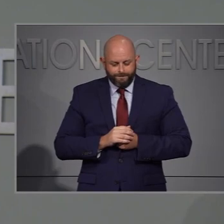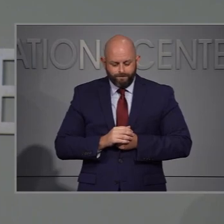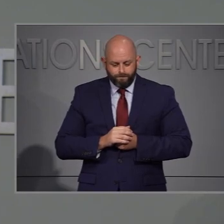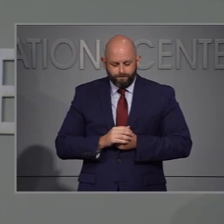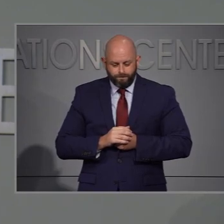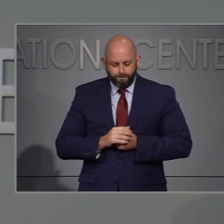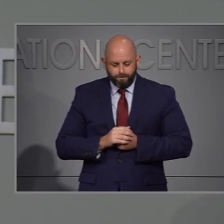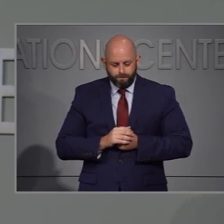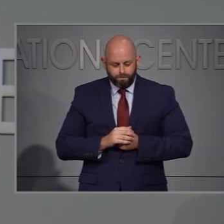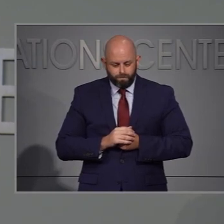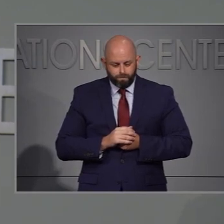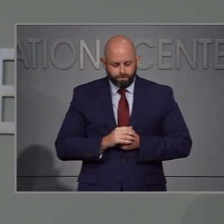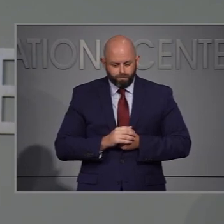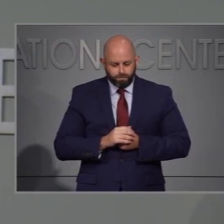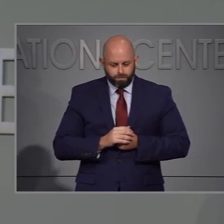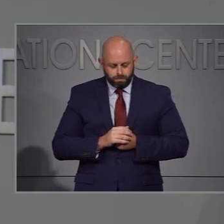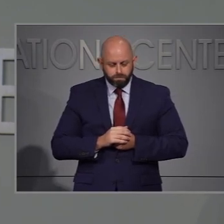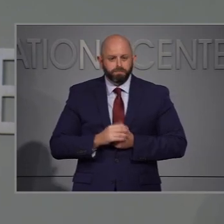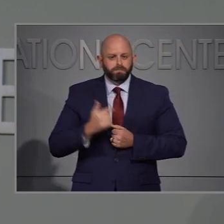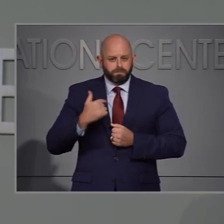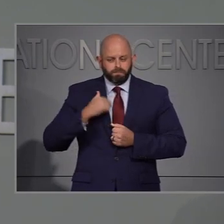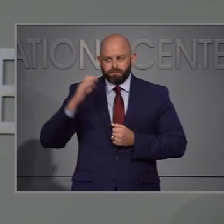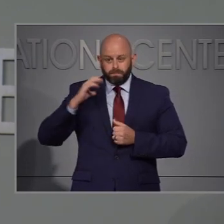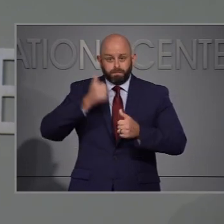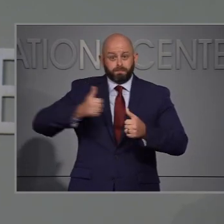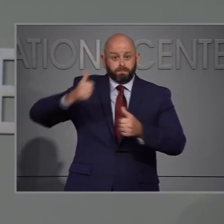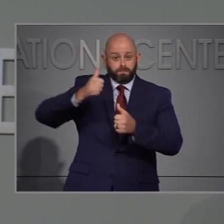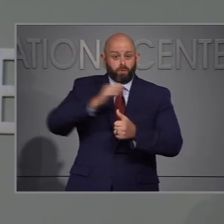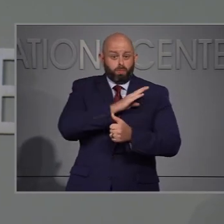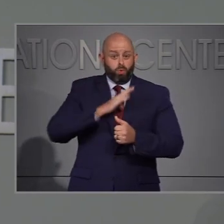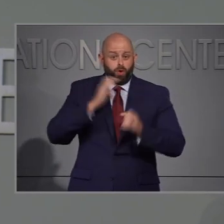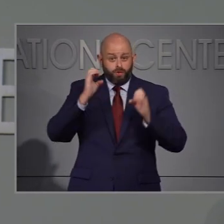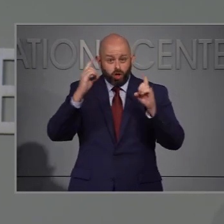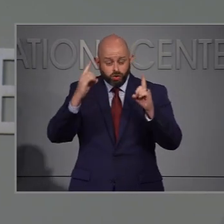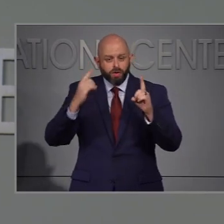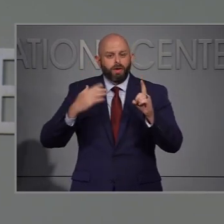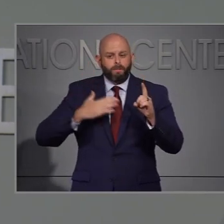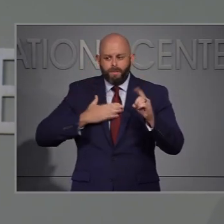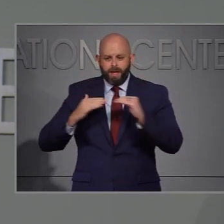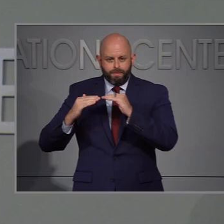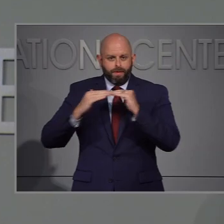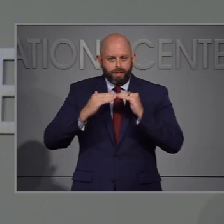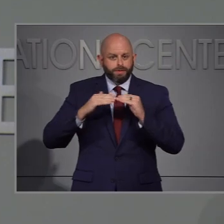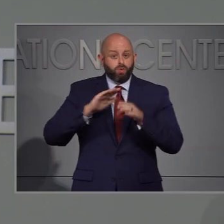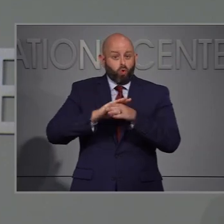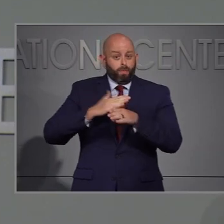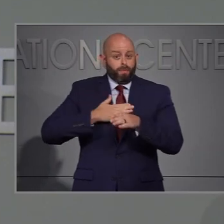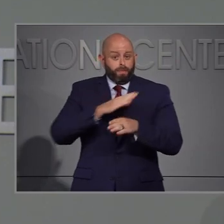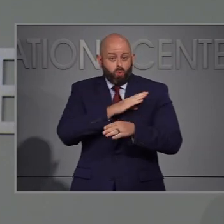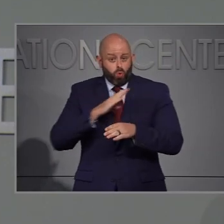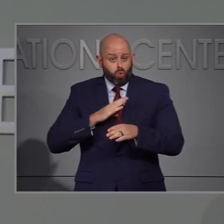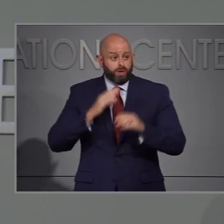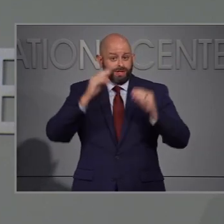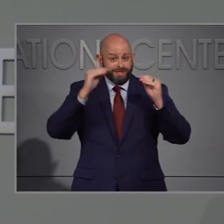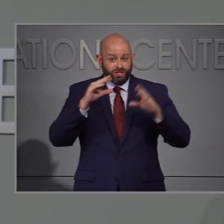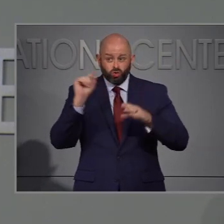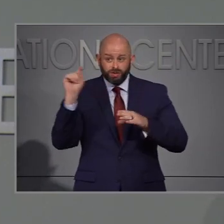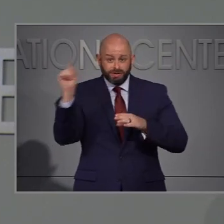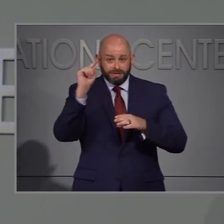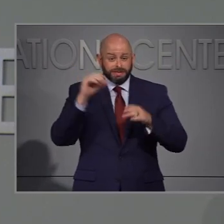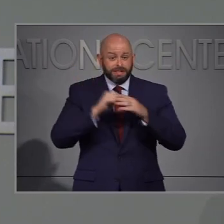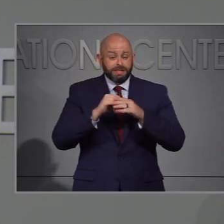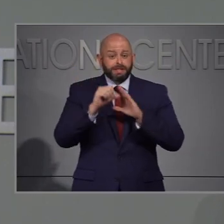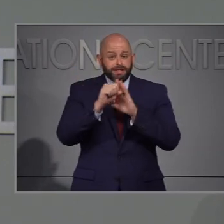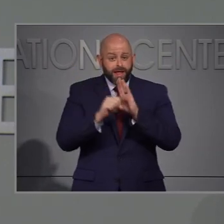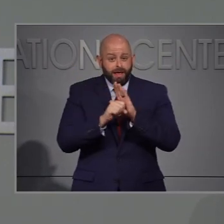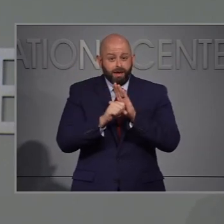On behalf of my colleagues on the State Board of Education, teachers and educators across our state, and most importantly, the nearly 1.6